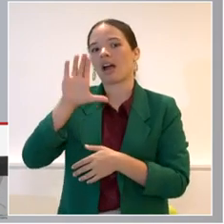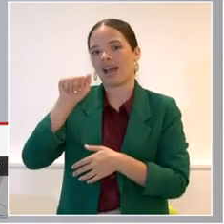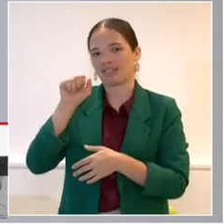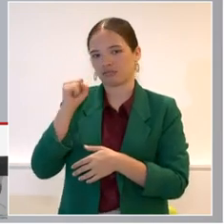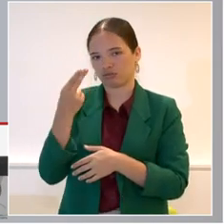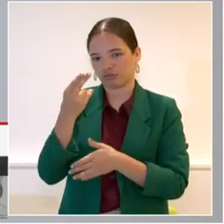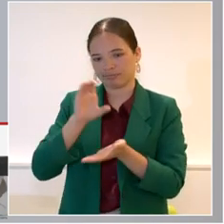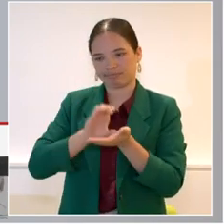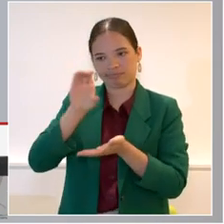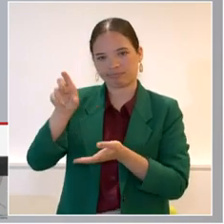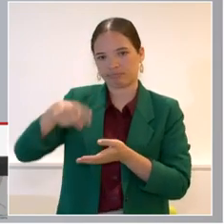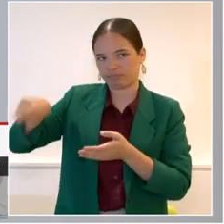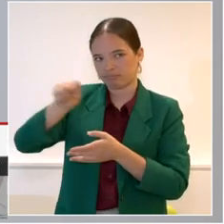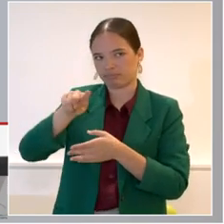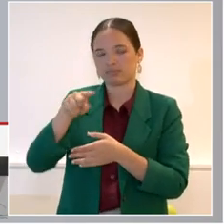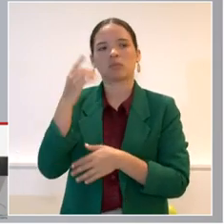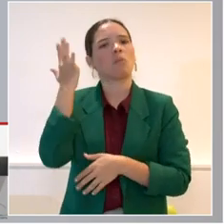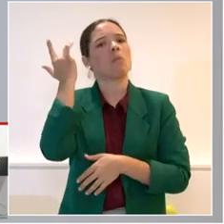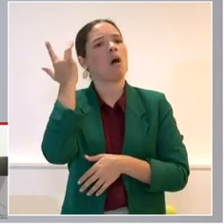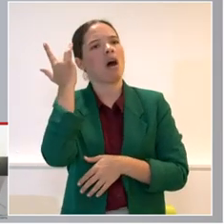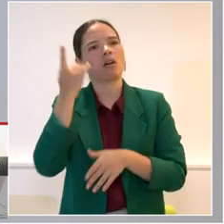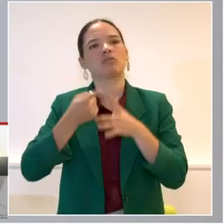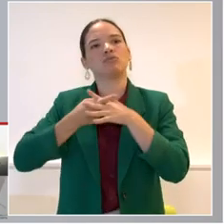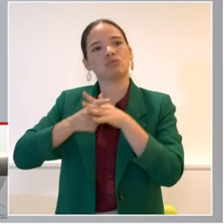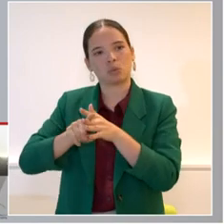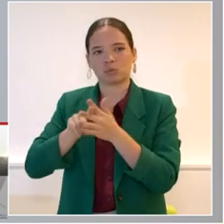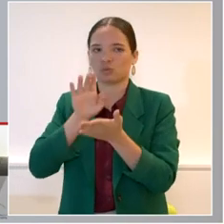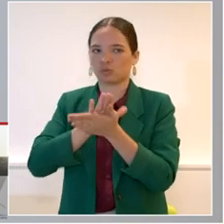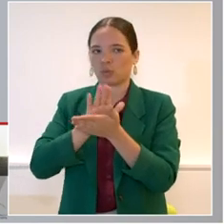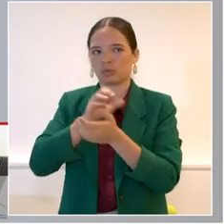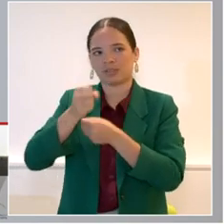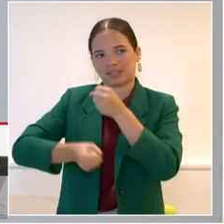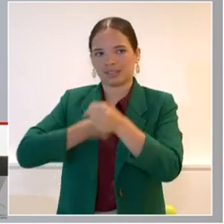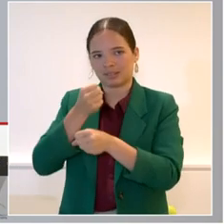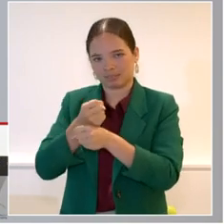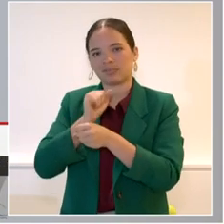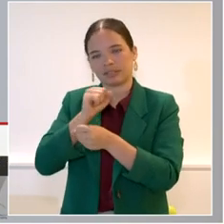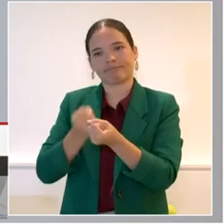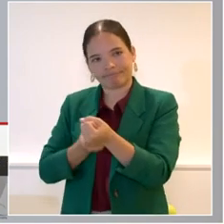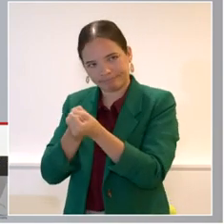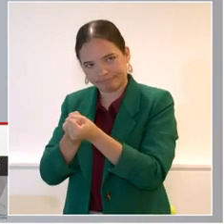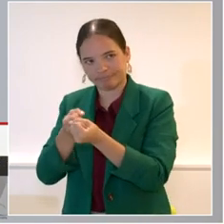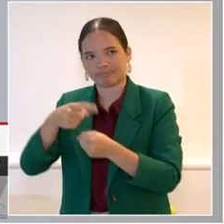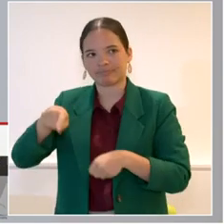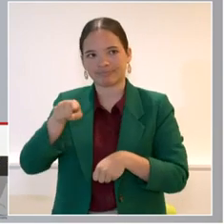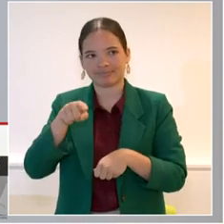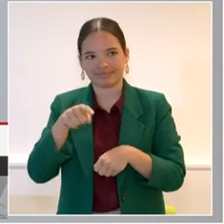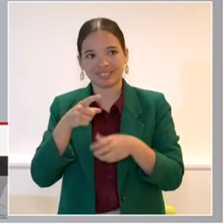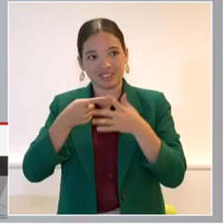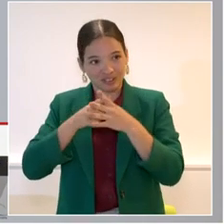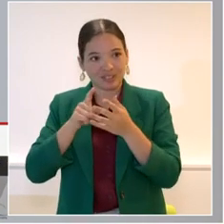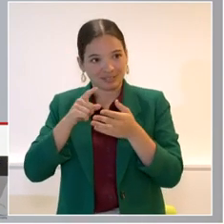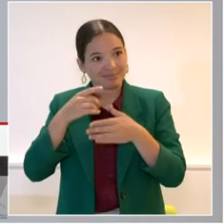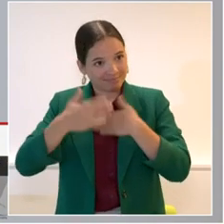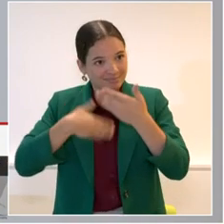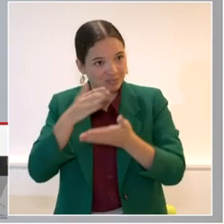kids off to a good start for the school year. How's your school year coming along?